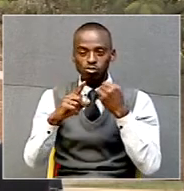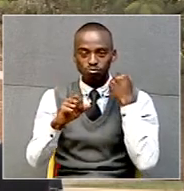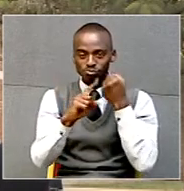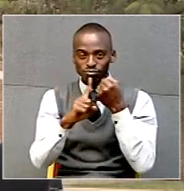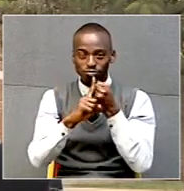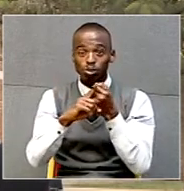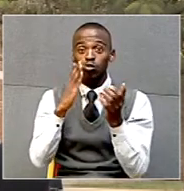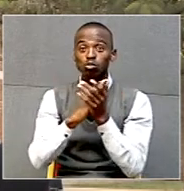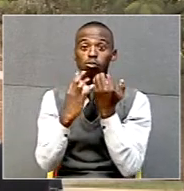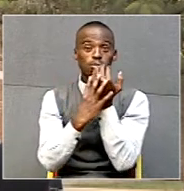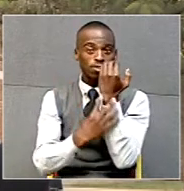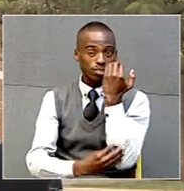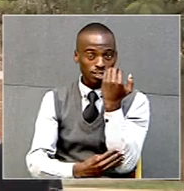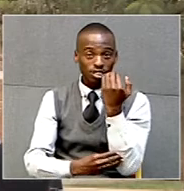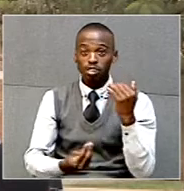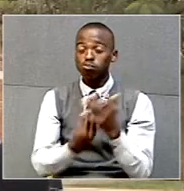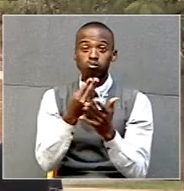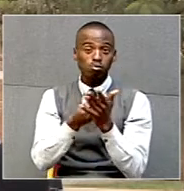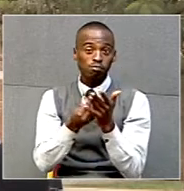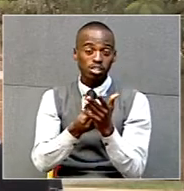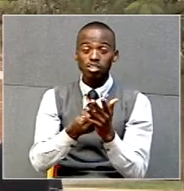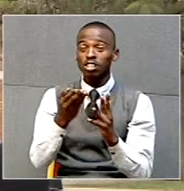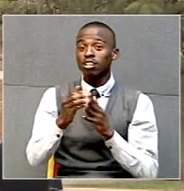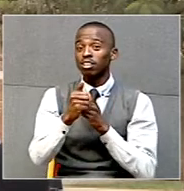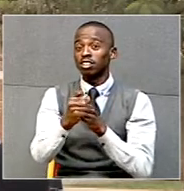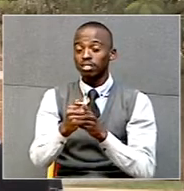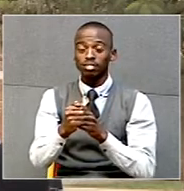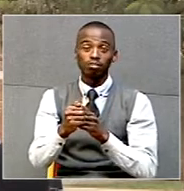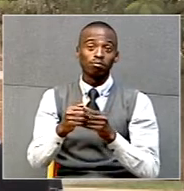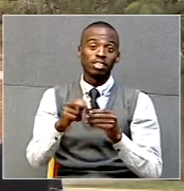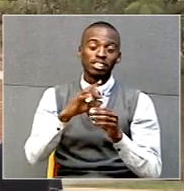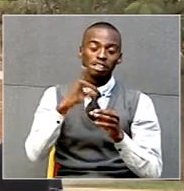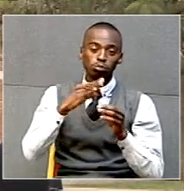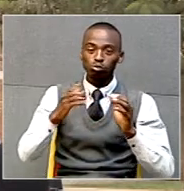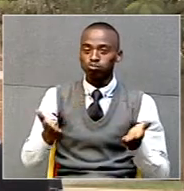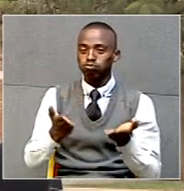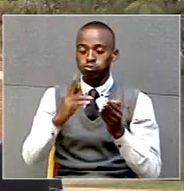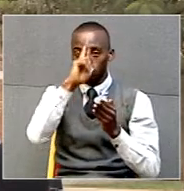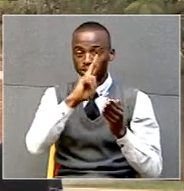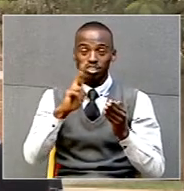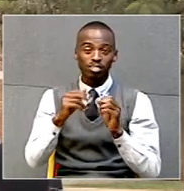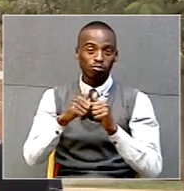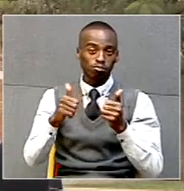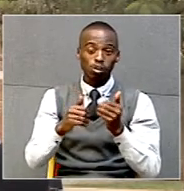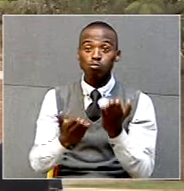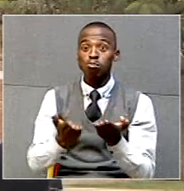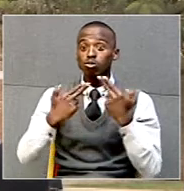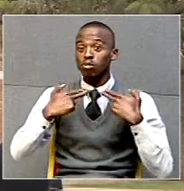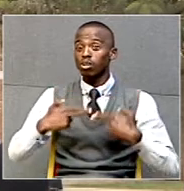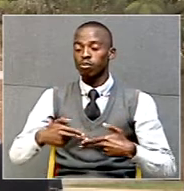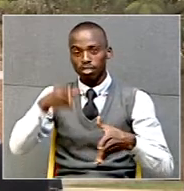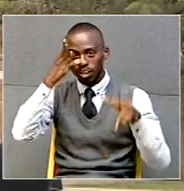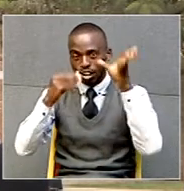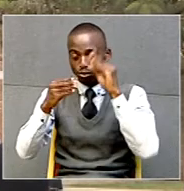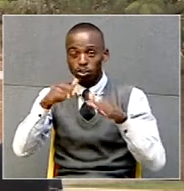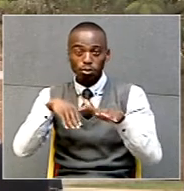household poverty by generating income by believers, spiritual nourishment, religious tolerance, promotion of health and education